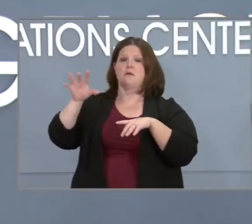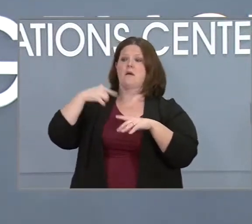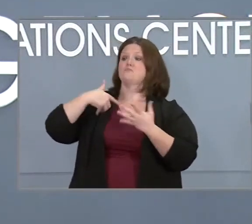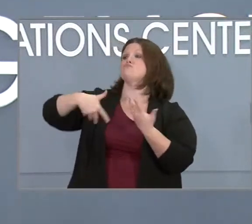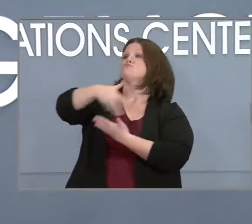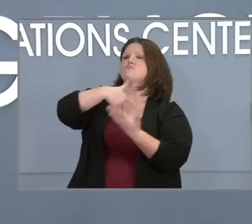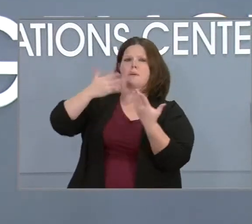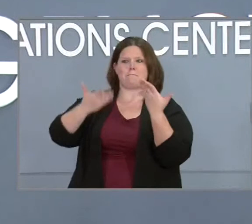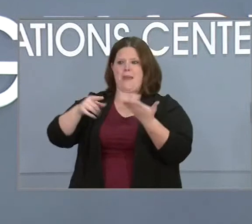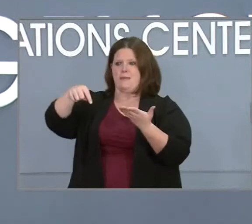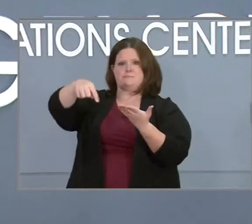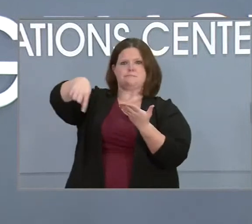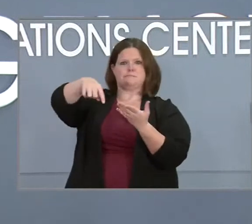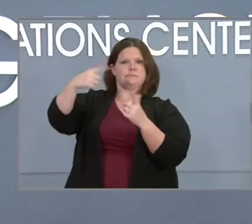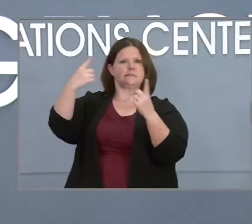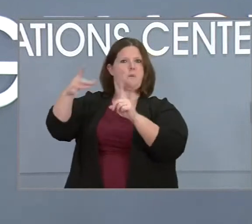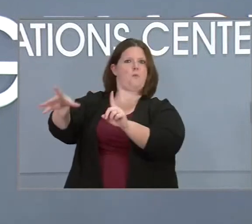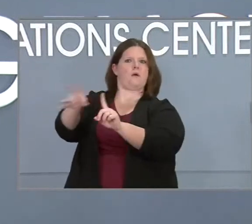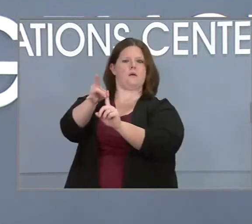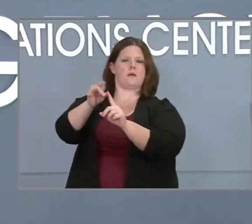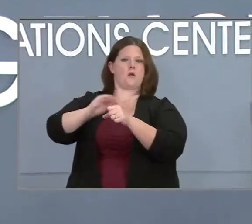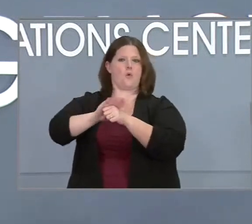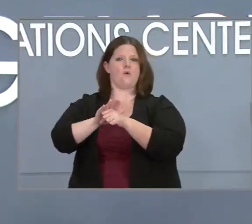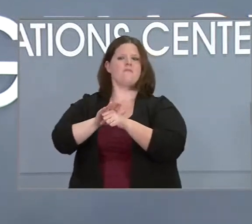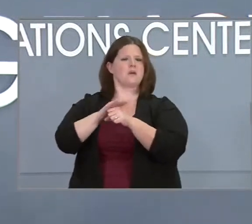and making sure that you get treatment early. Thank you.